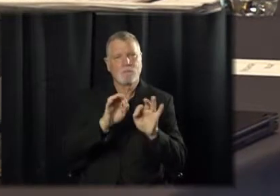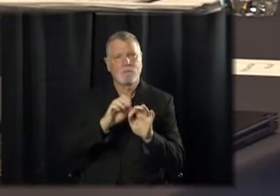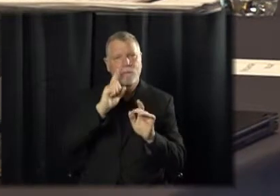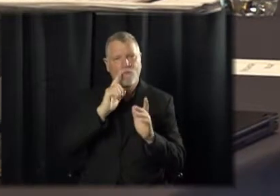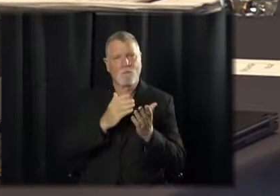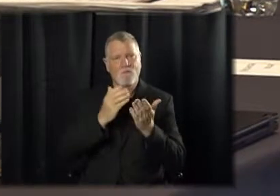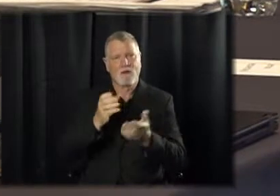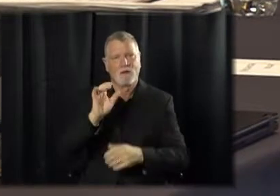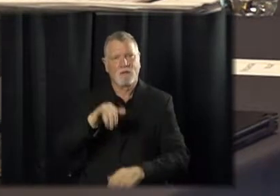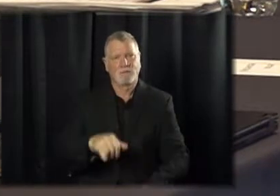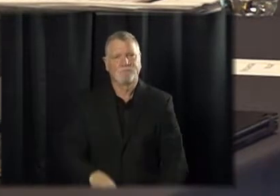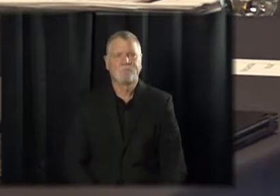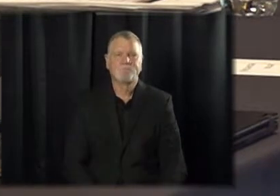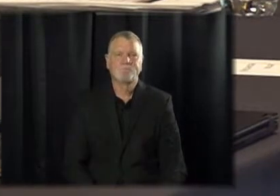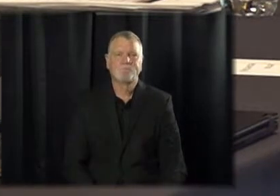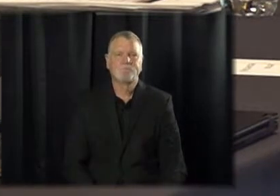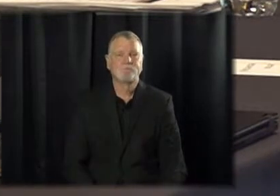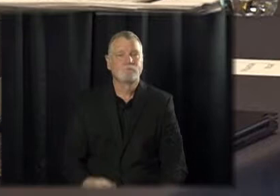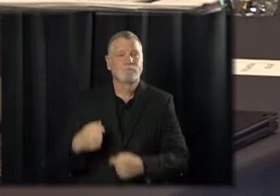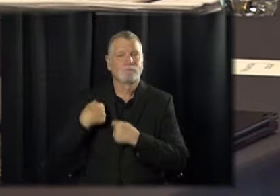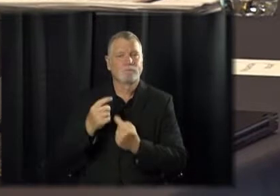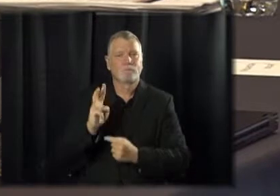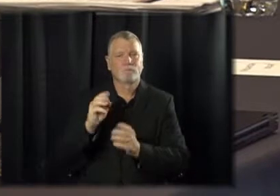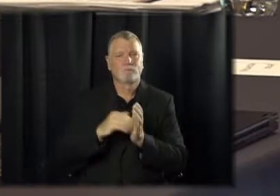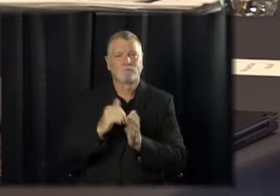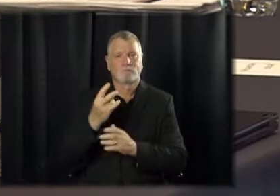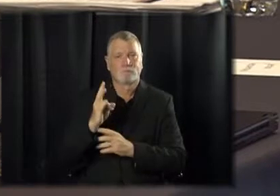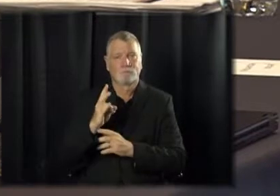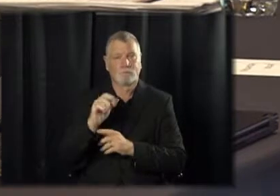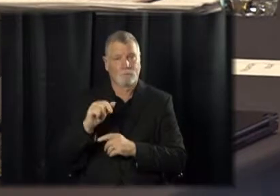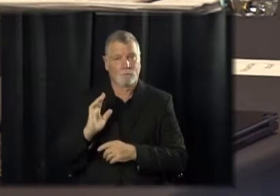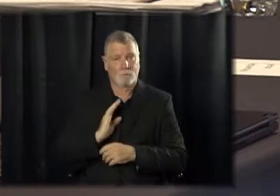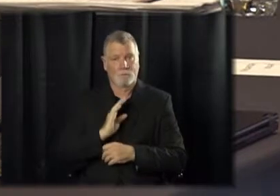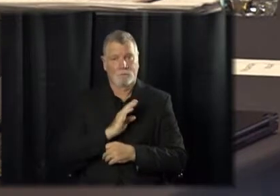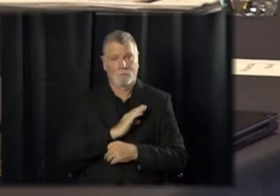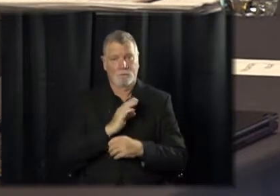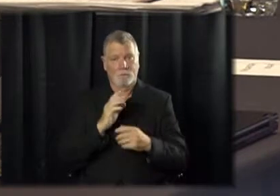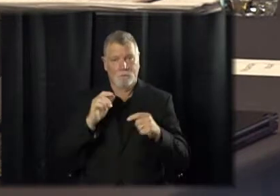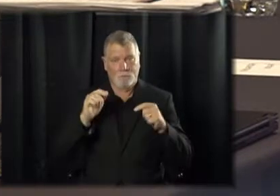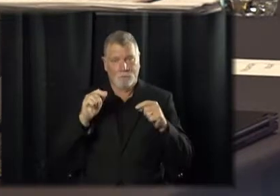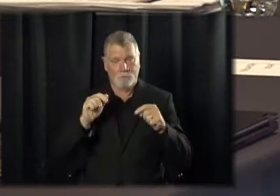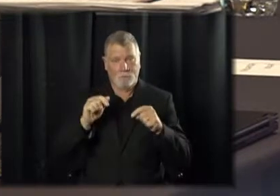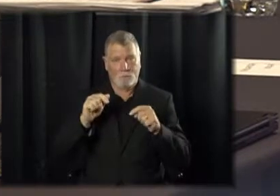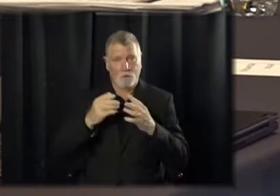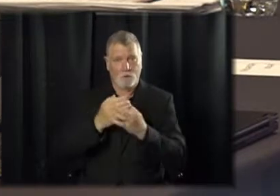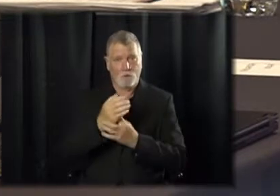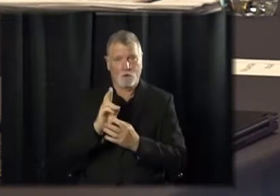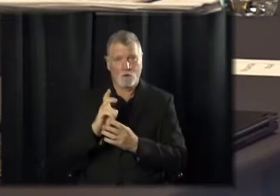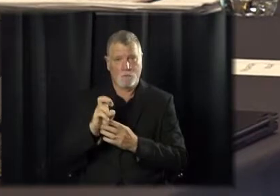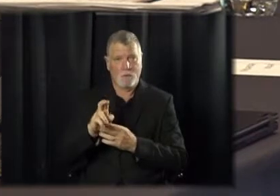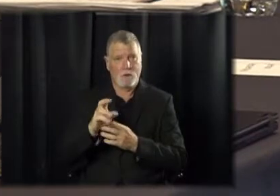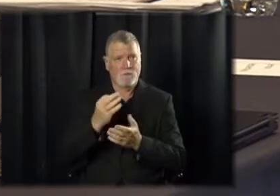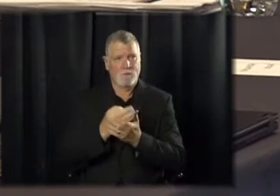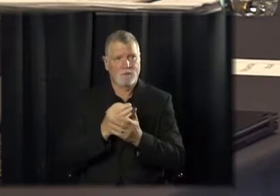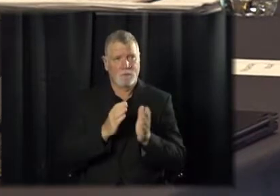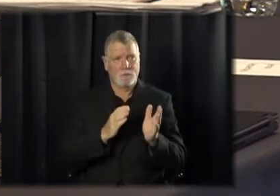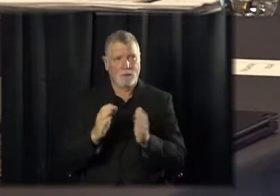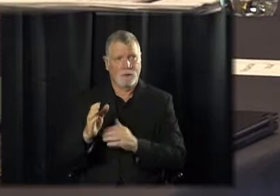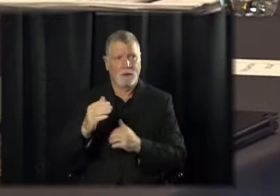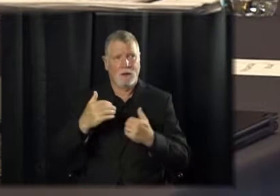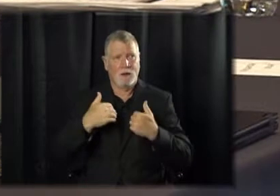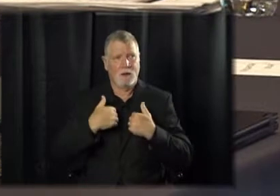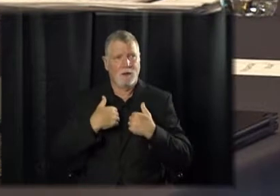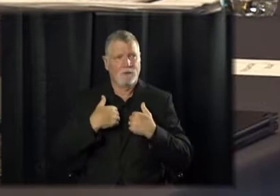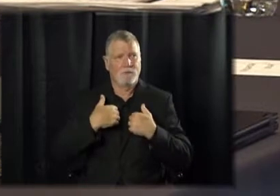it. Since 2017, the goal of the Financial Oversight and Management Board, through its UPR fiscal plans, has